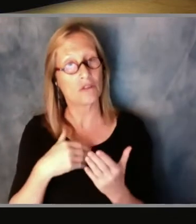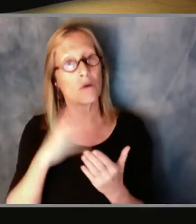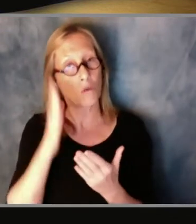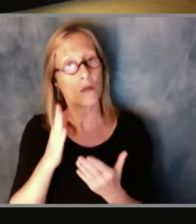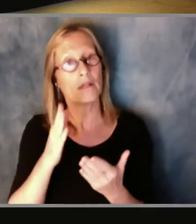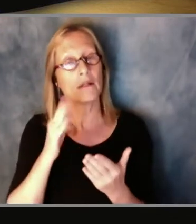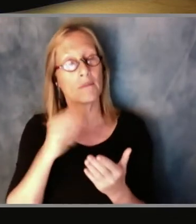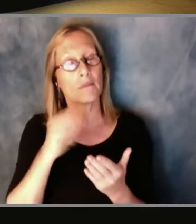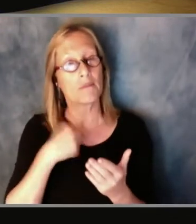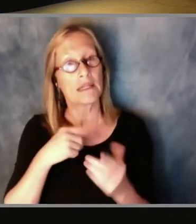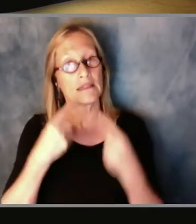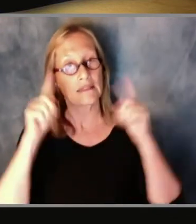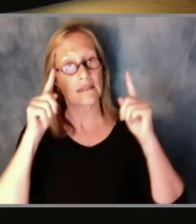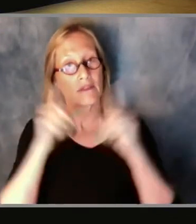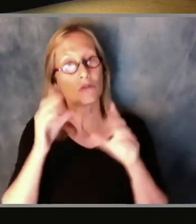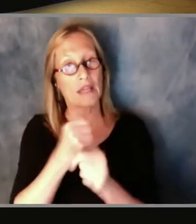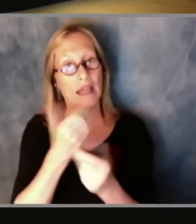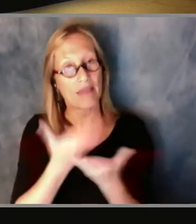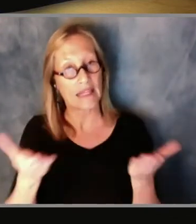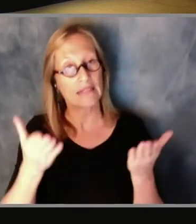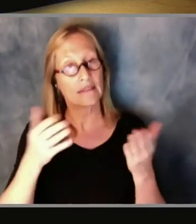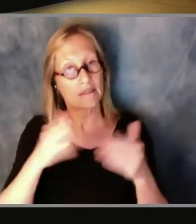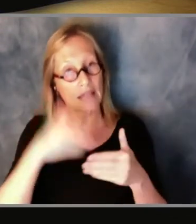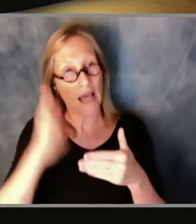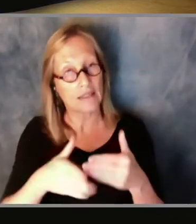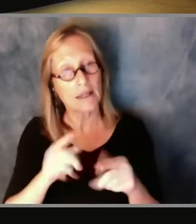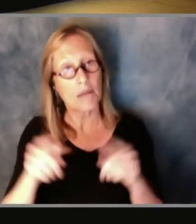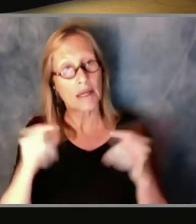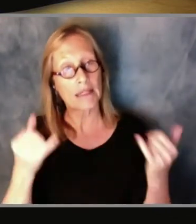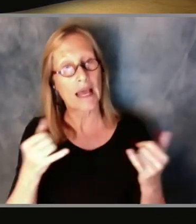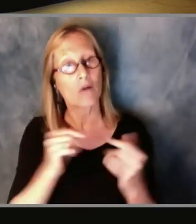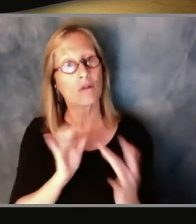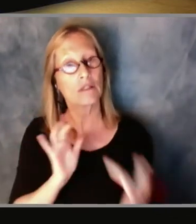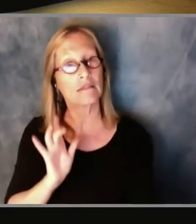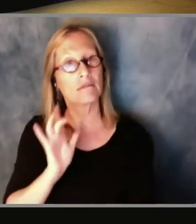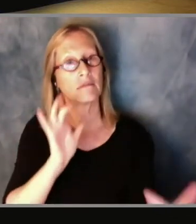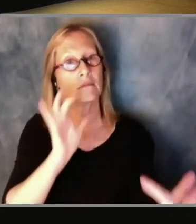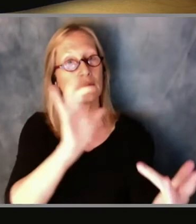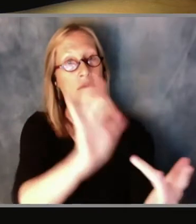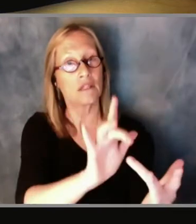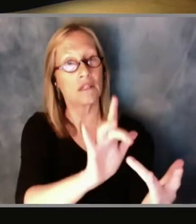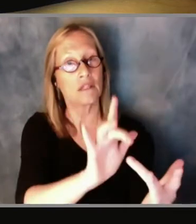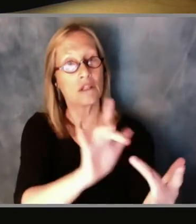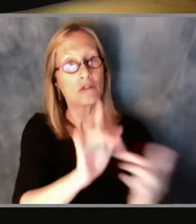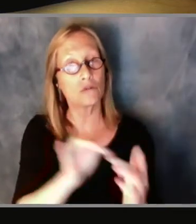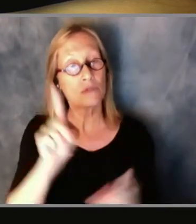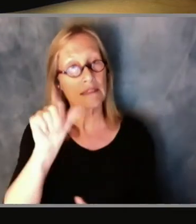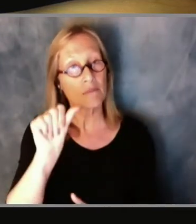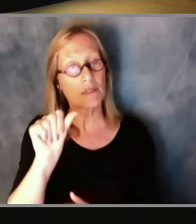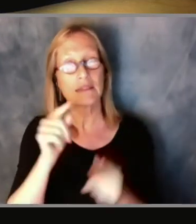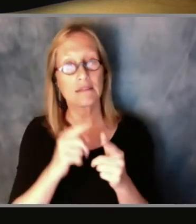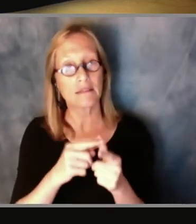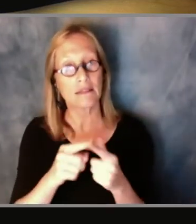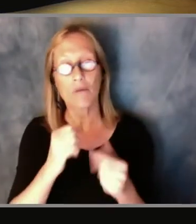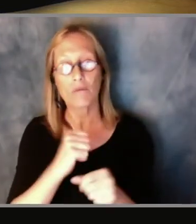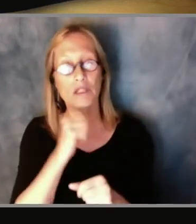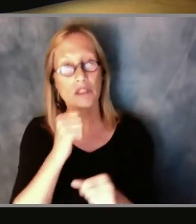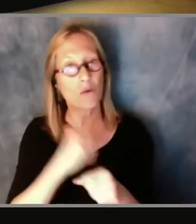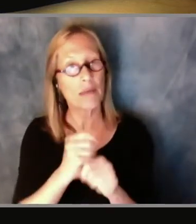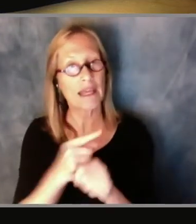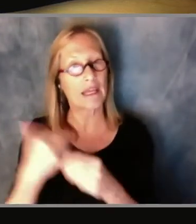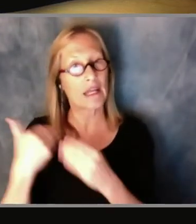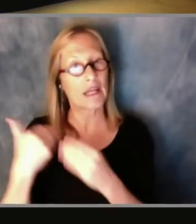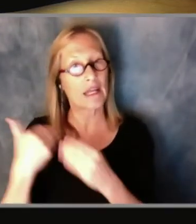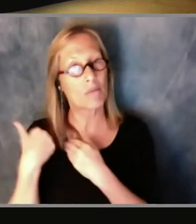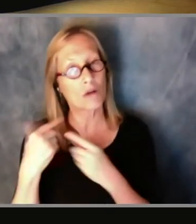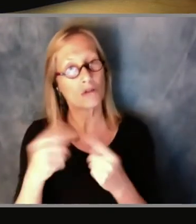in getting things done. But reaching out to the disability so that we don't make it a burden for them to come to us,